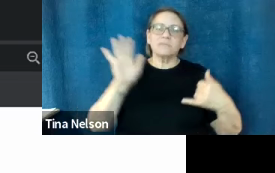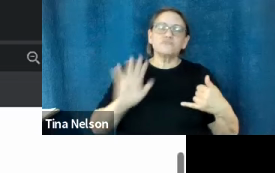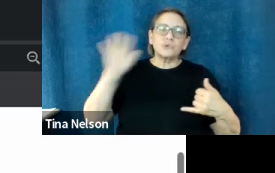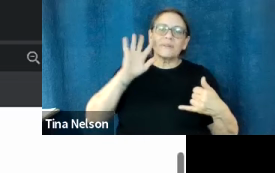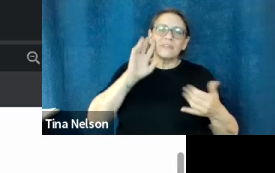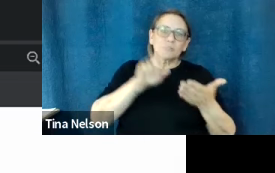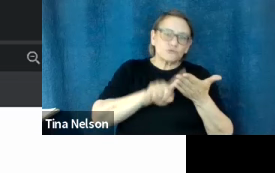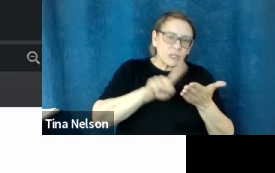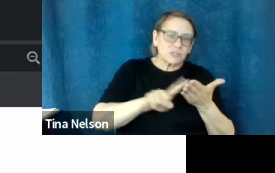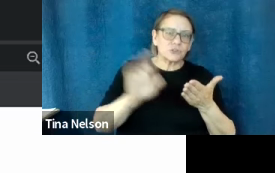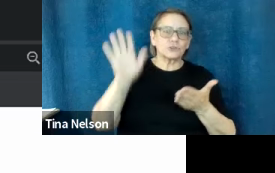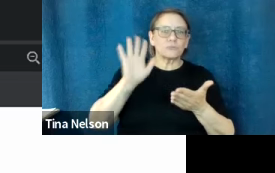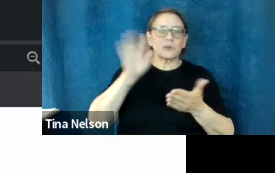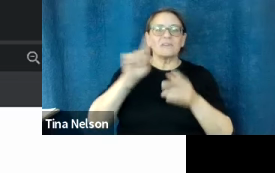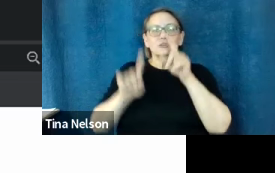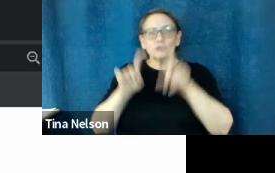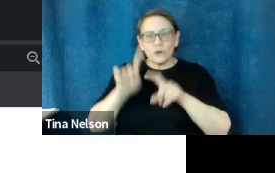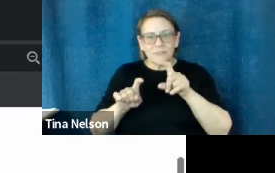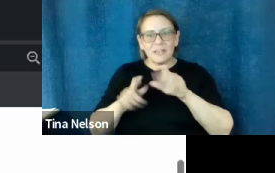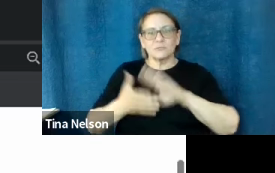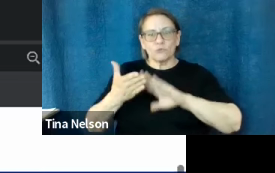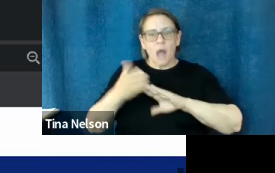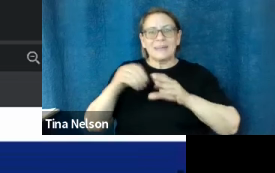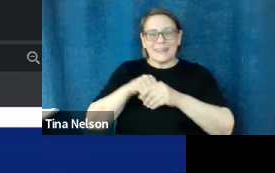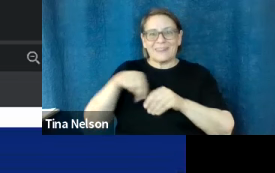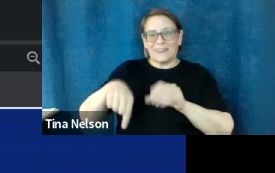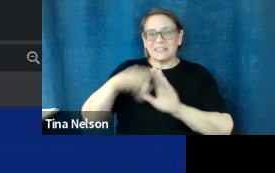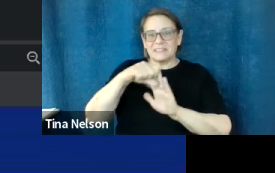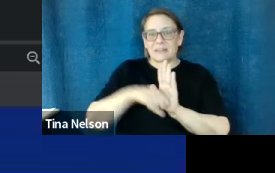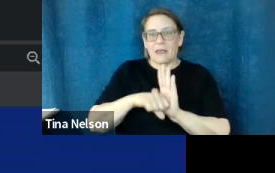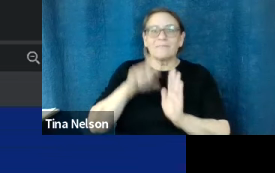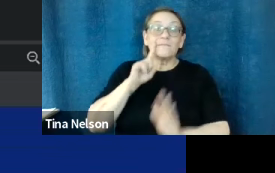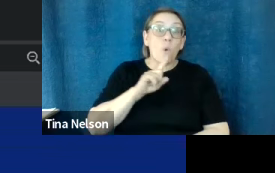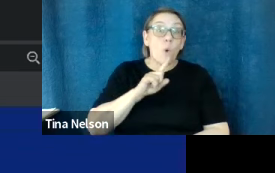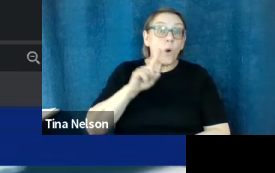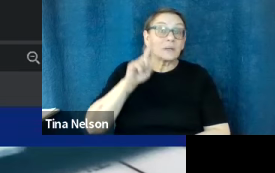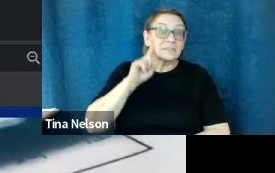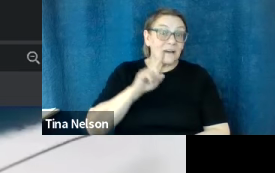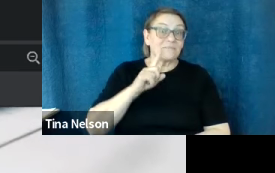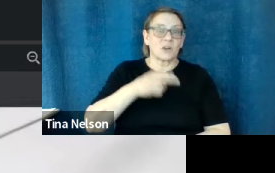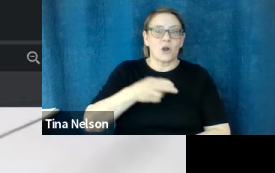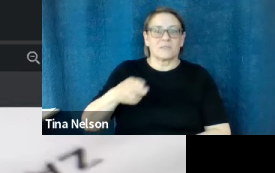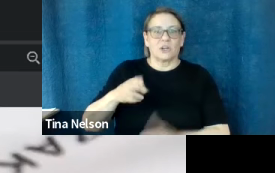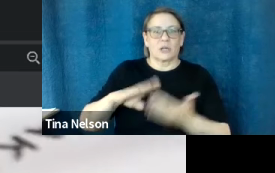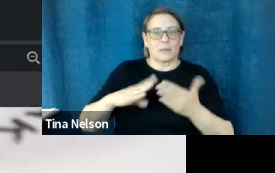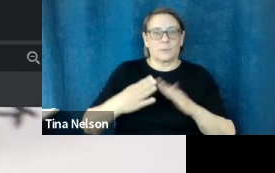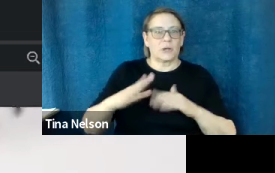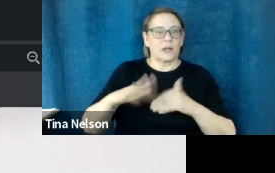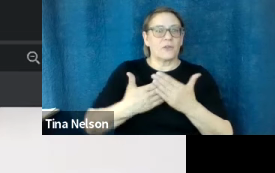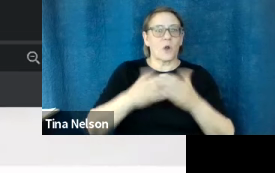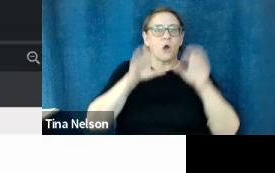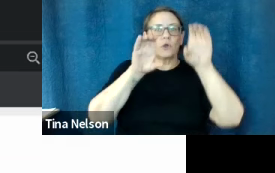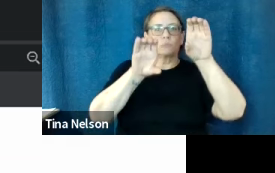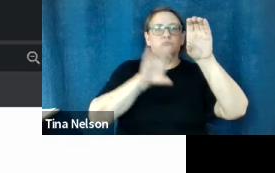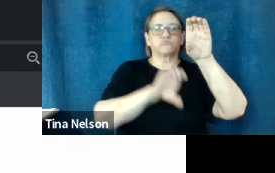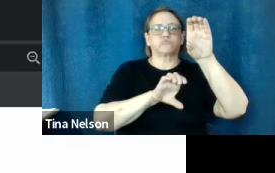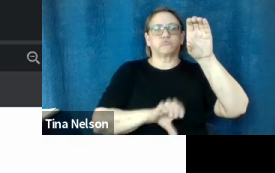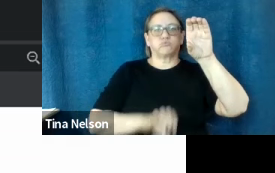data and surveys that were conducted in the state for the deaf and hard of hearing community. And all those are broken down by year.